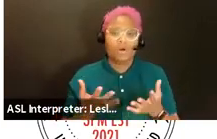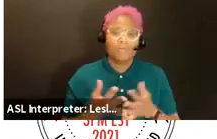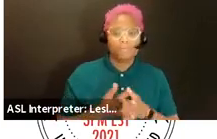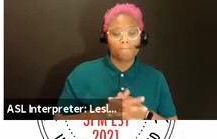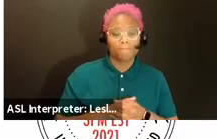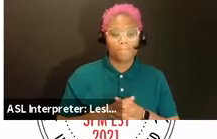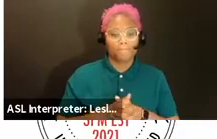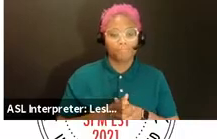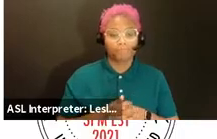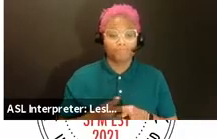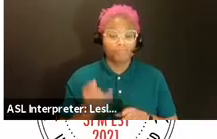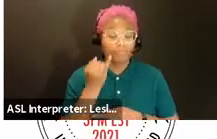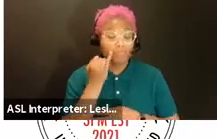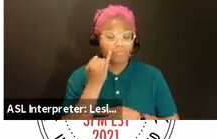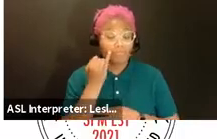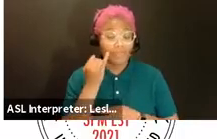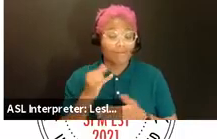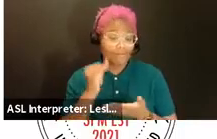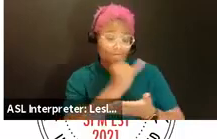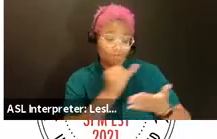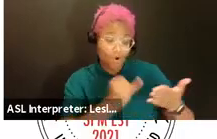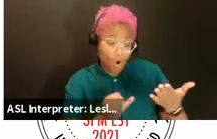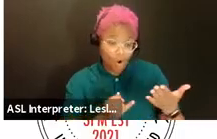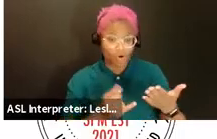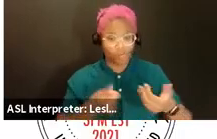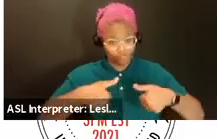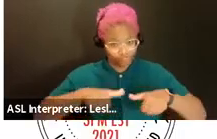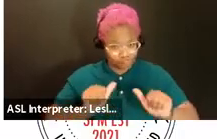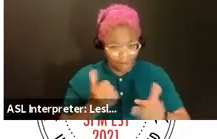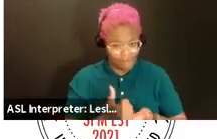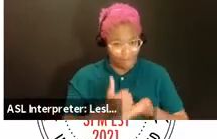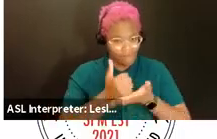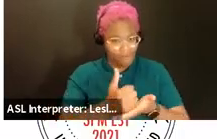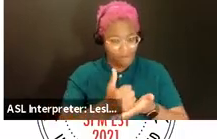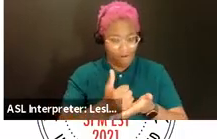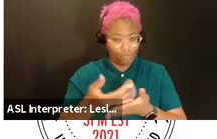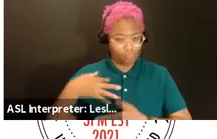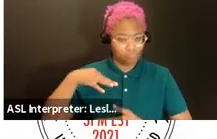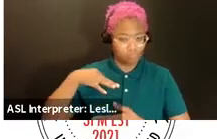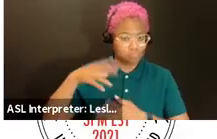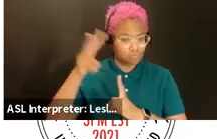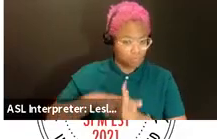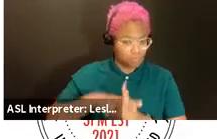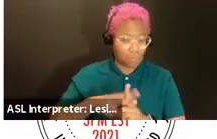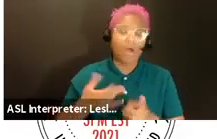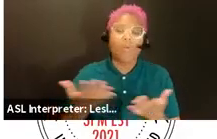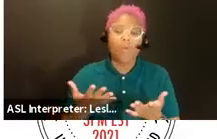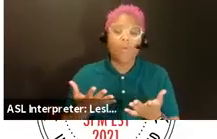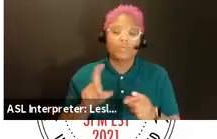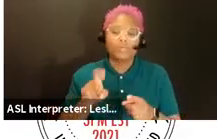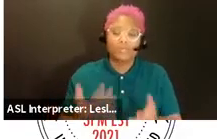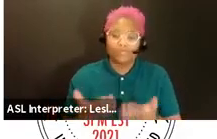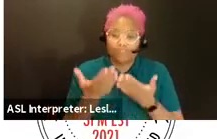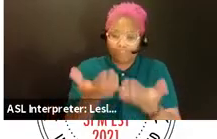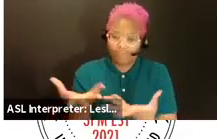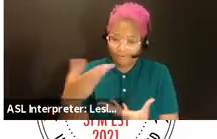your artist or you're trying to help your artist apply for a national interest exception, the main thing you need to provide to the consulate to support your NIE,